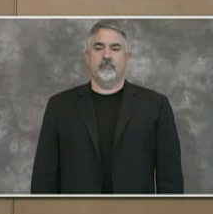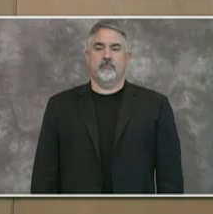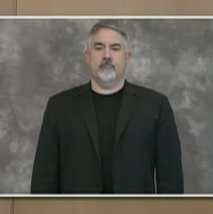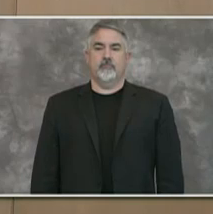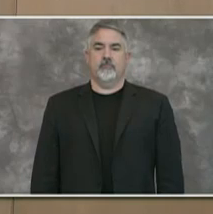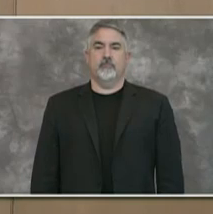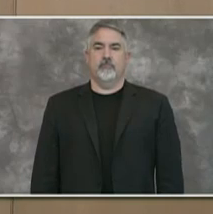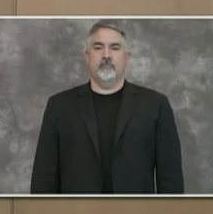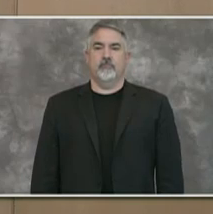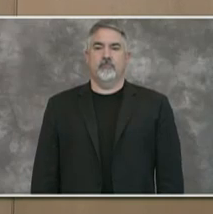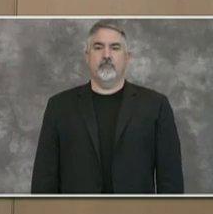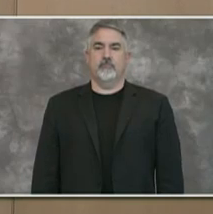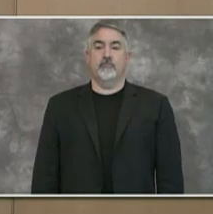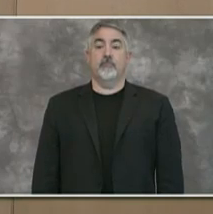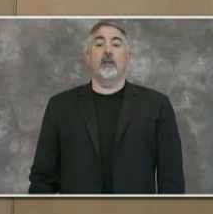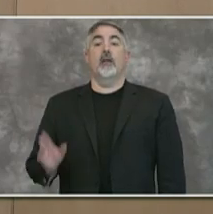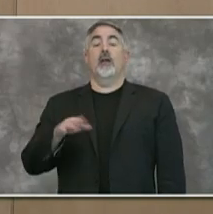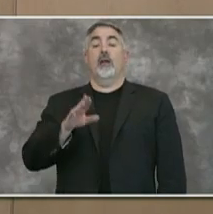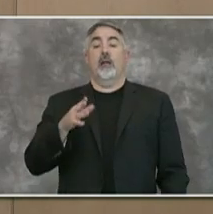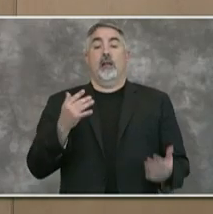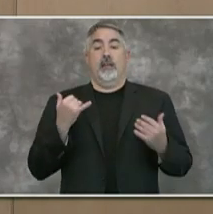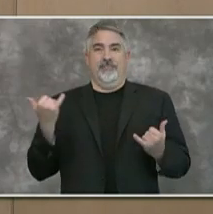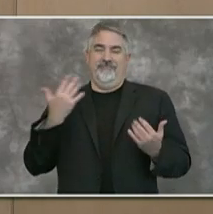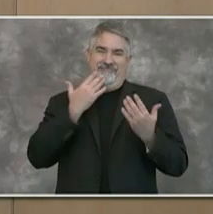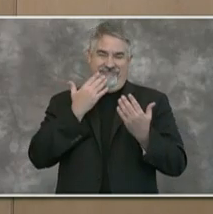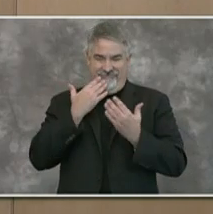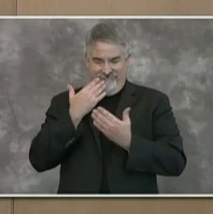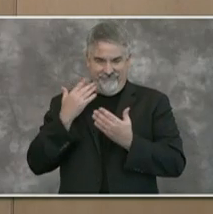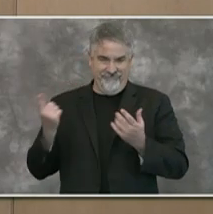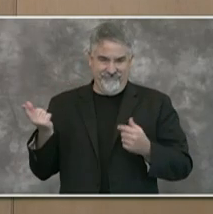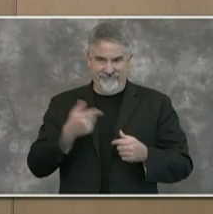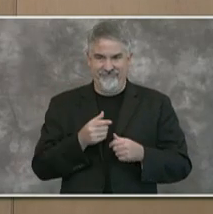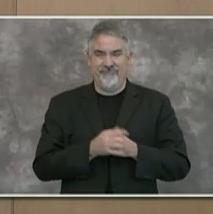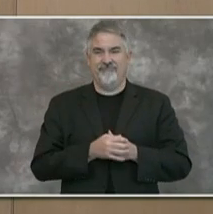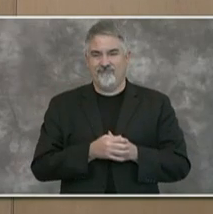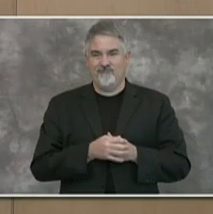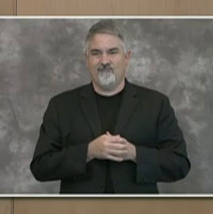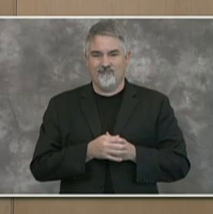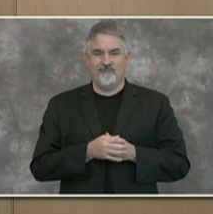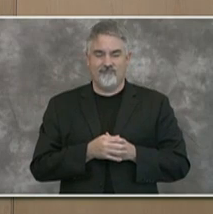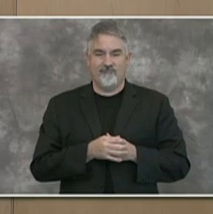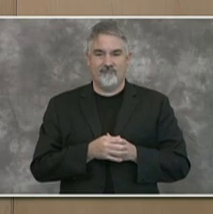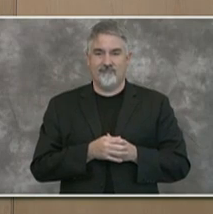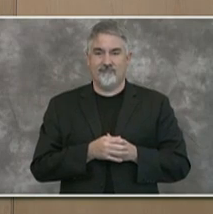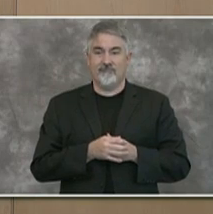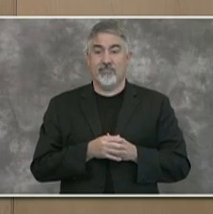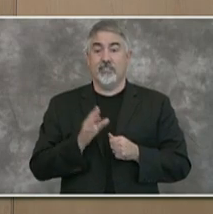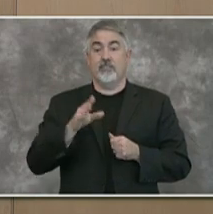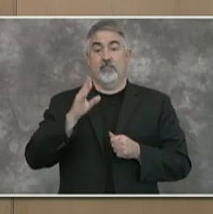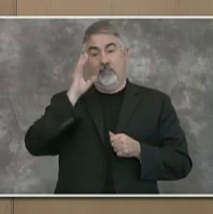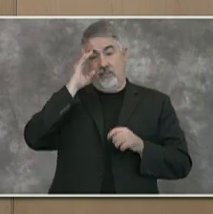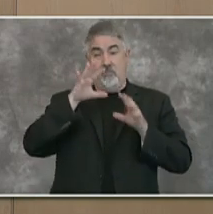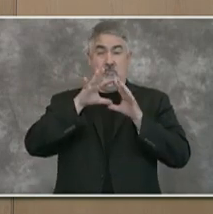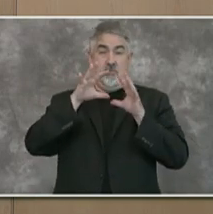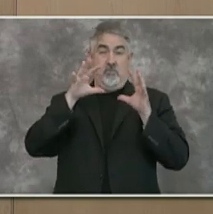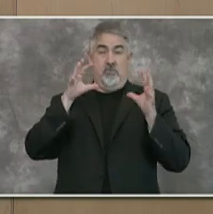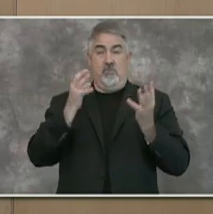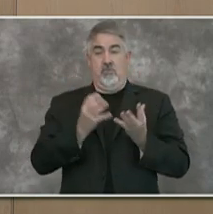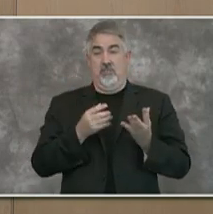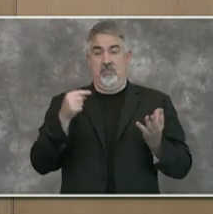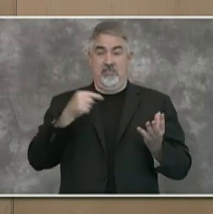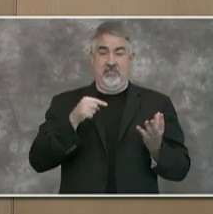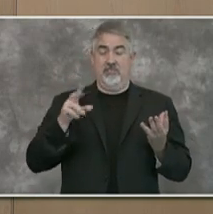Welcome and good afternoon, everyone, and thank you, Supervisor Fletcher. Regarding the global, national, state, and local